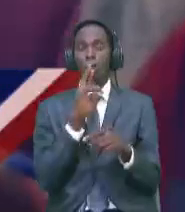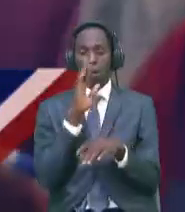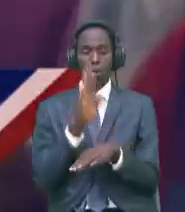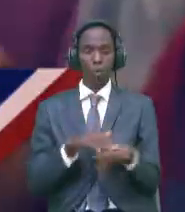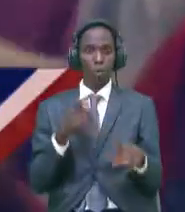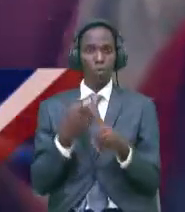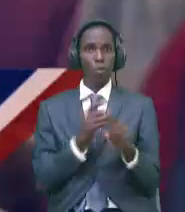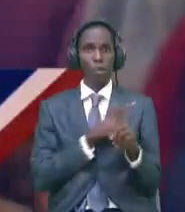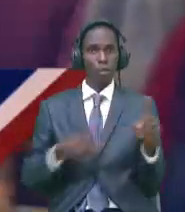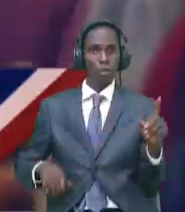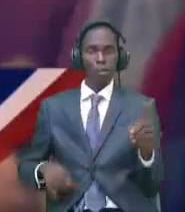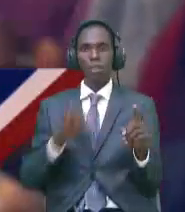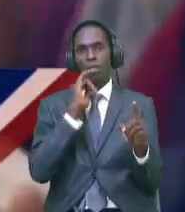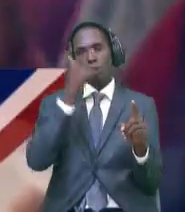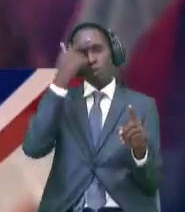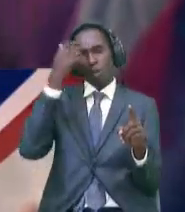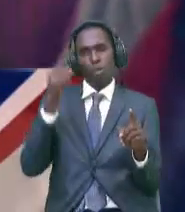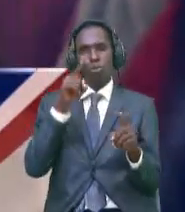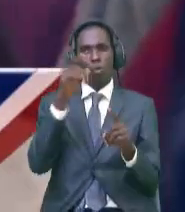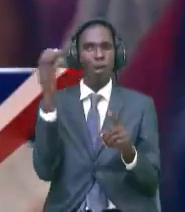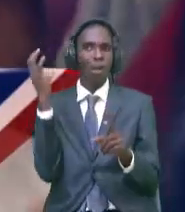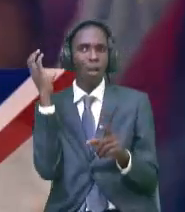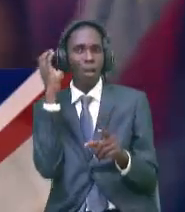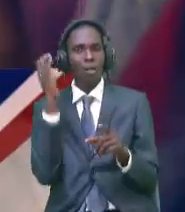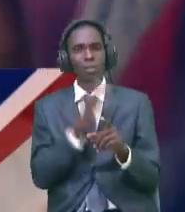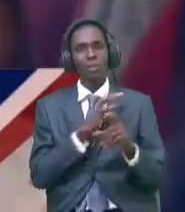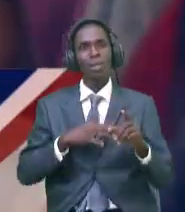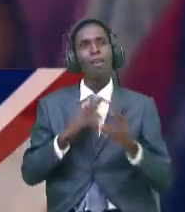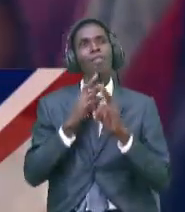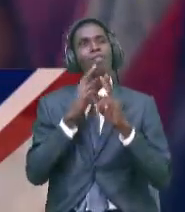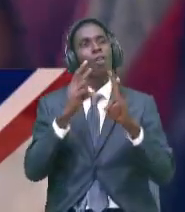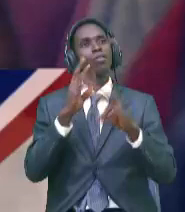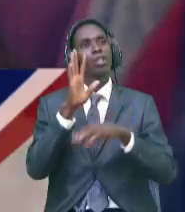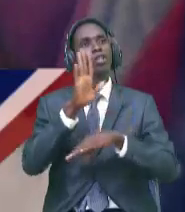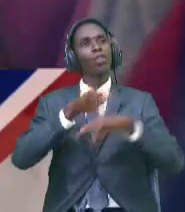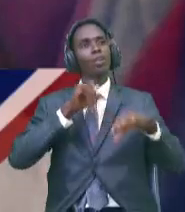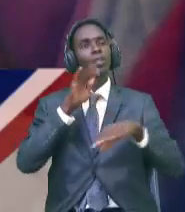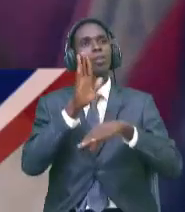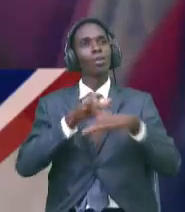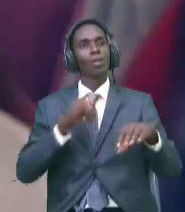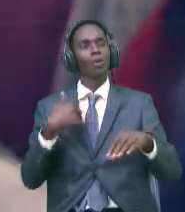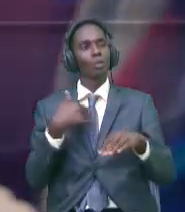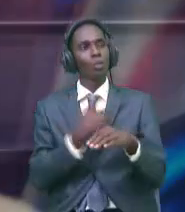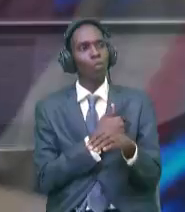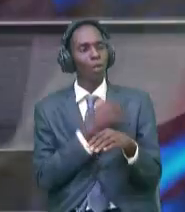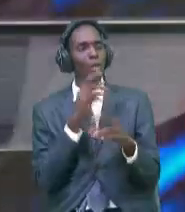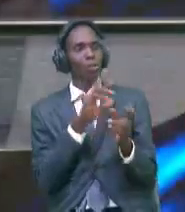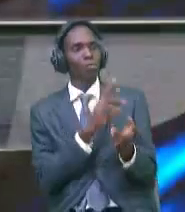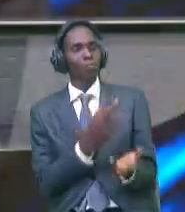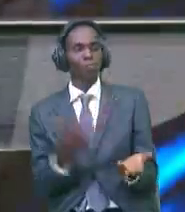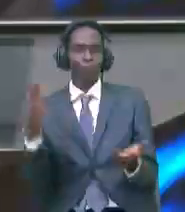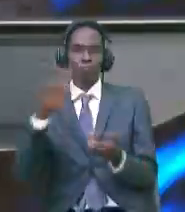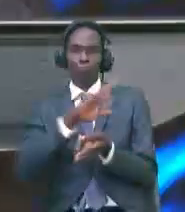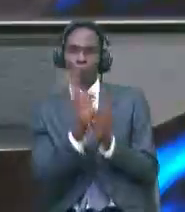call. We were sinners and he called us. We were unrighteous and he called